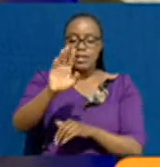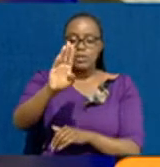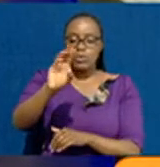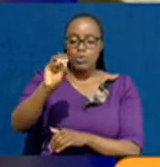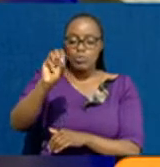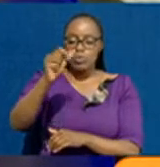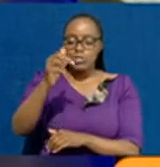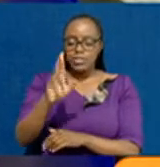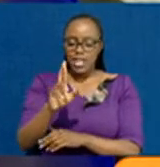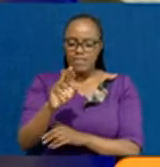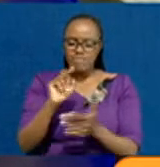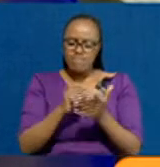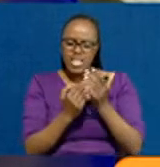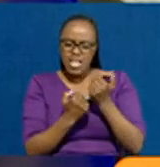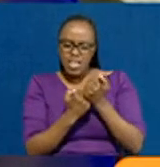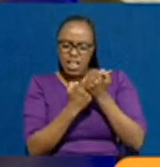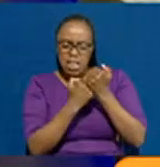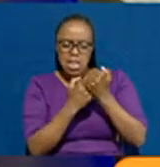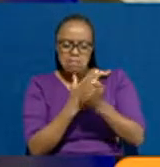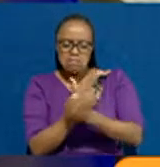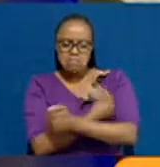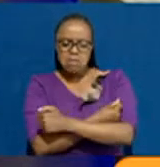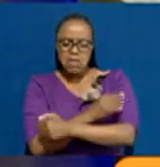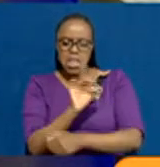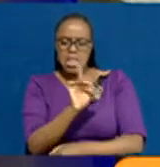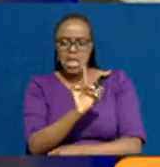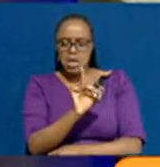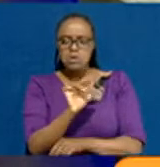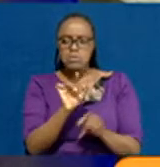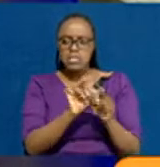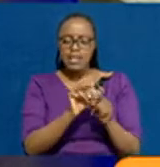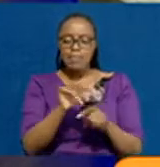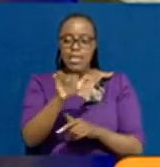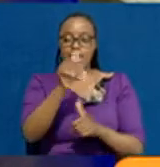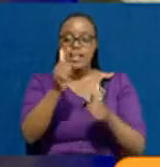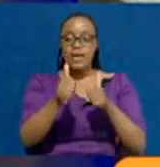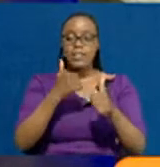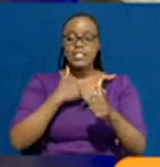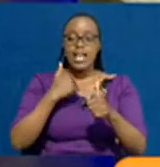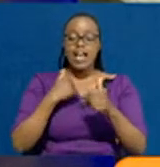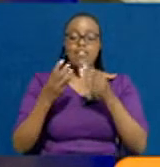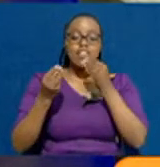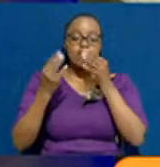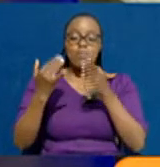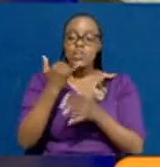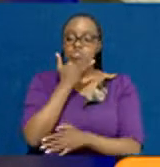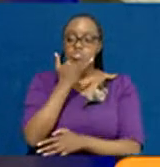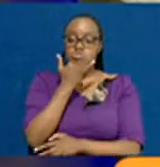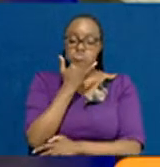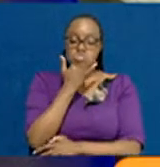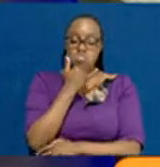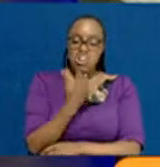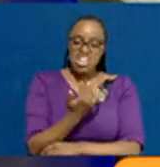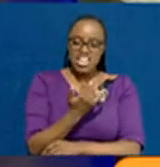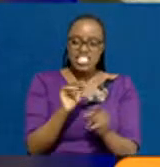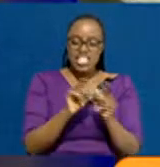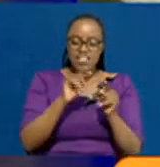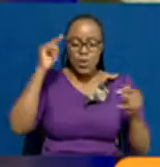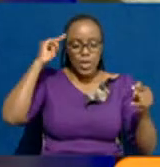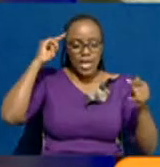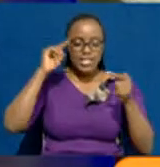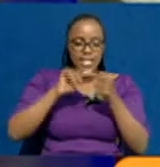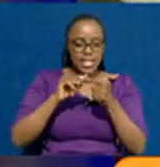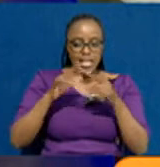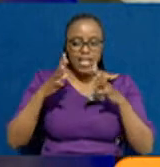have also Nairobi being Nairobi, it's also the place of disinformation. So we are also really targeting